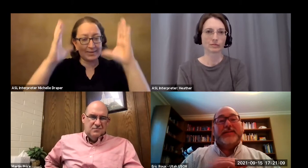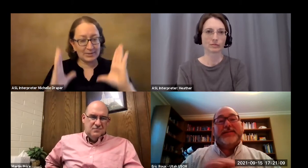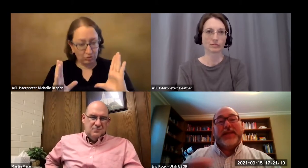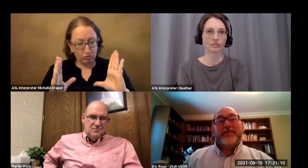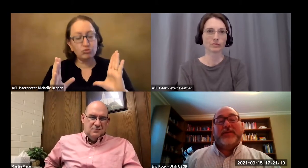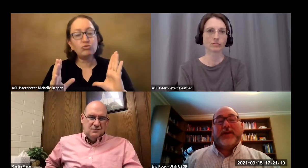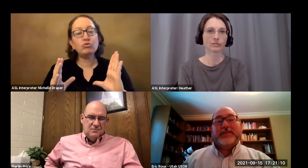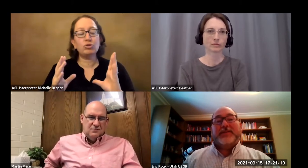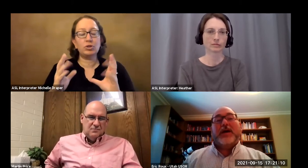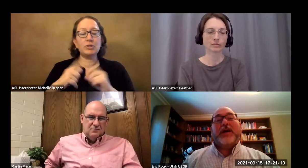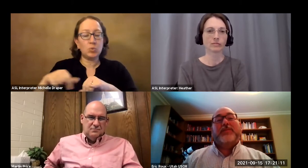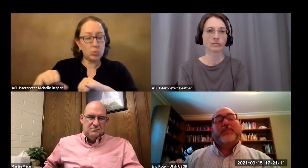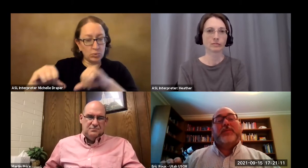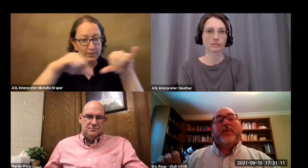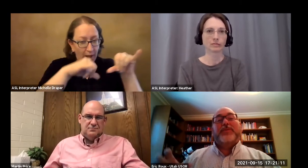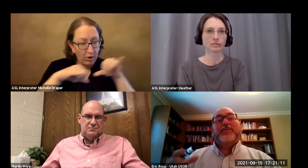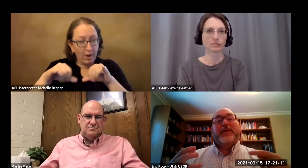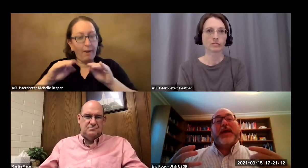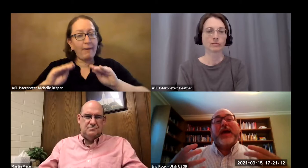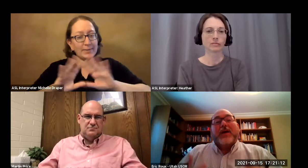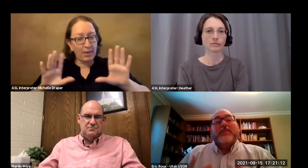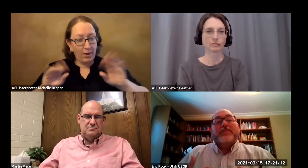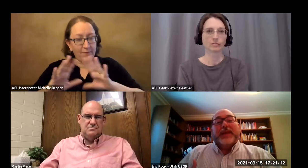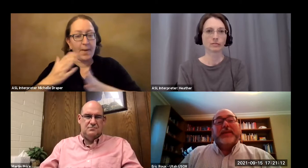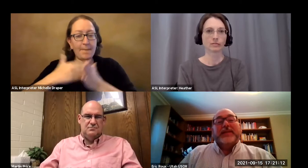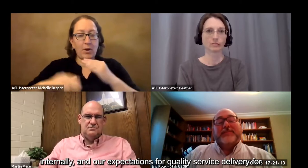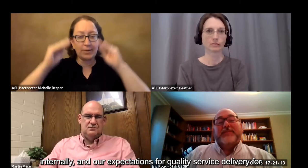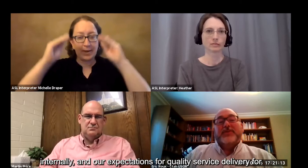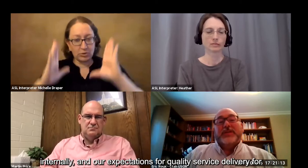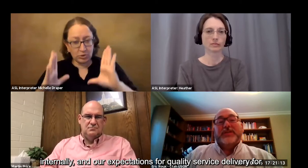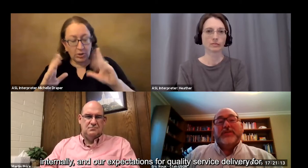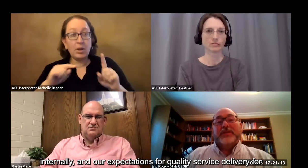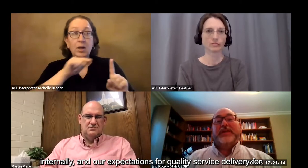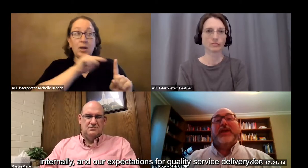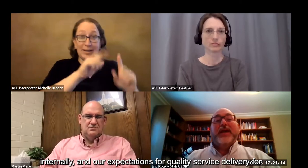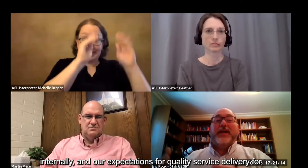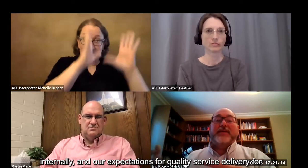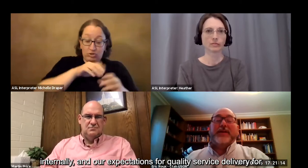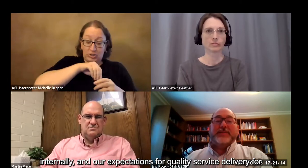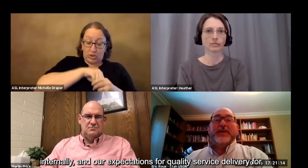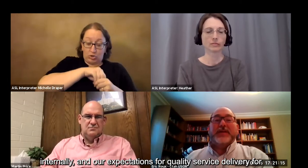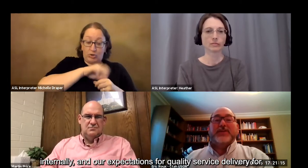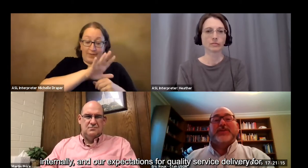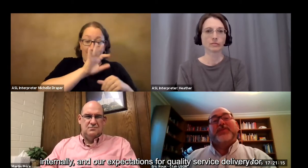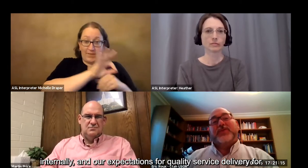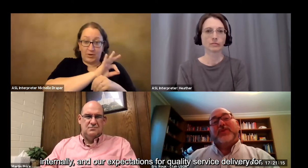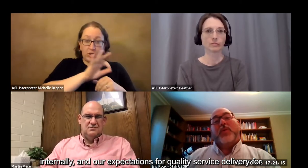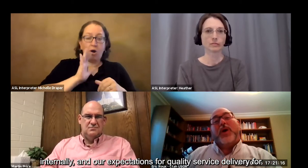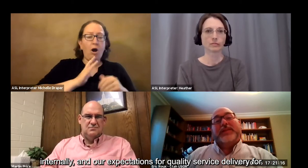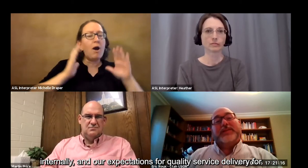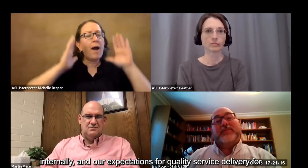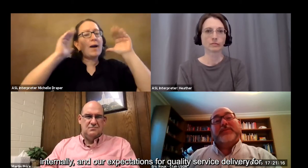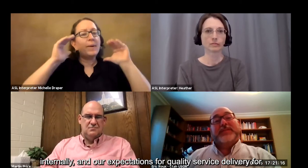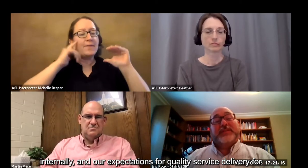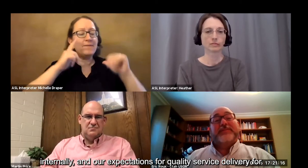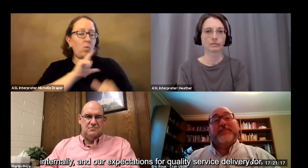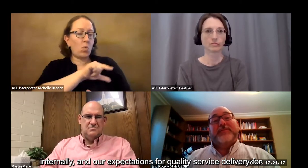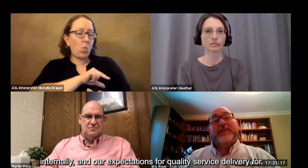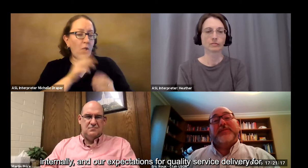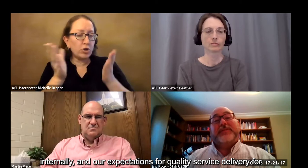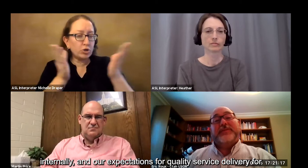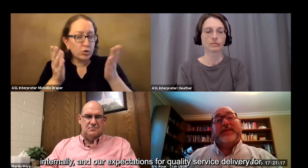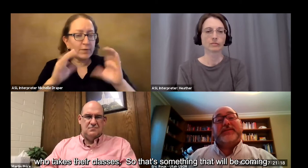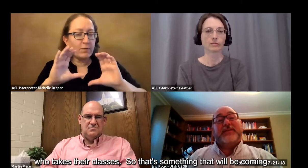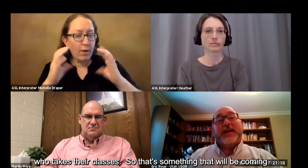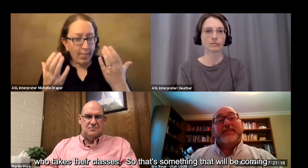clarify and standardize both how they need to function internally and our expectations for quality service delivery